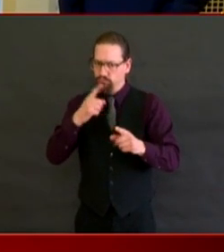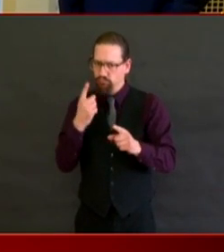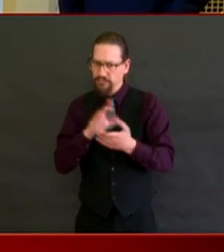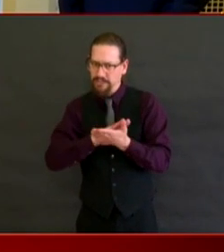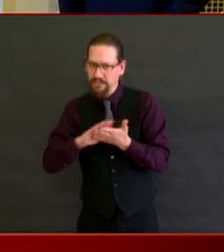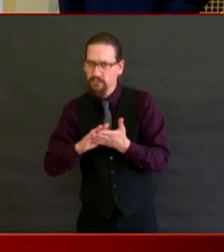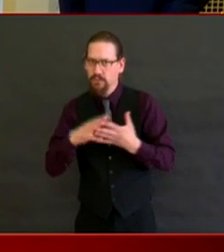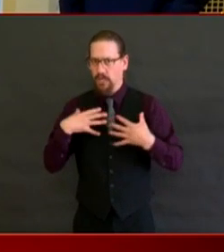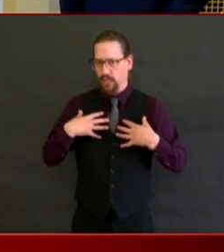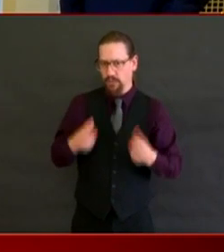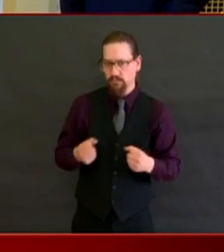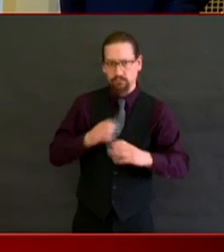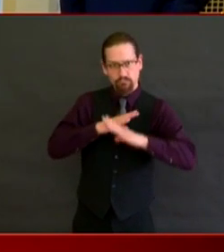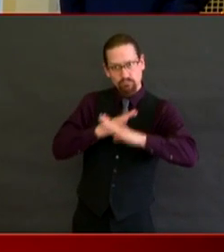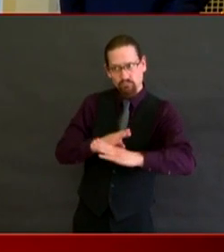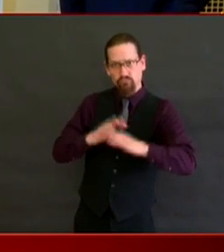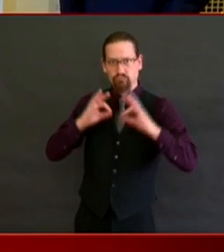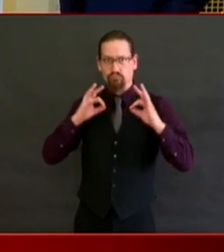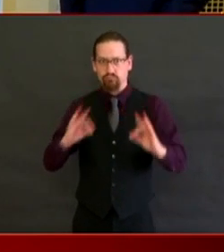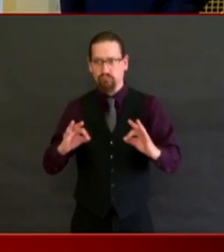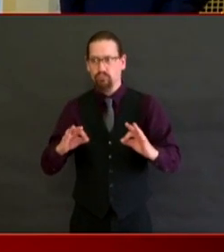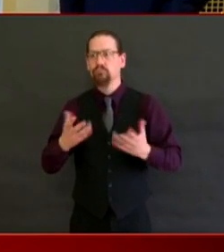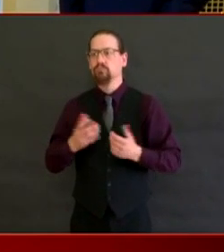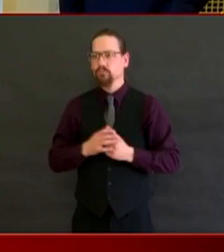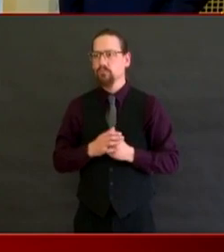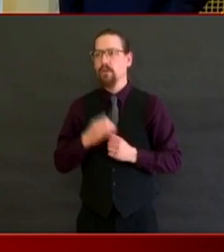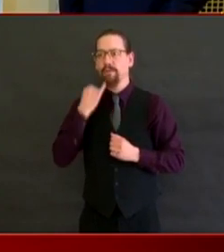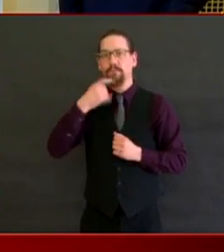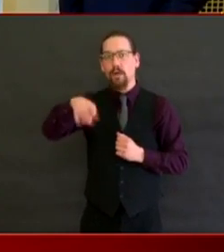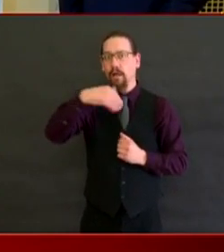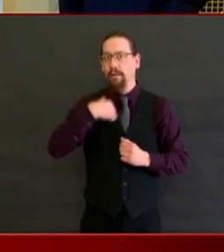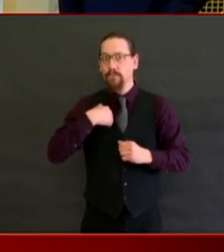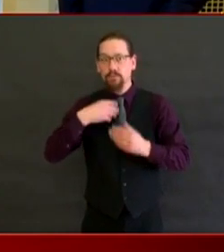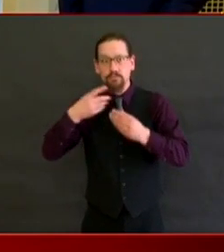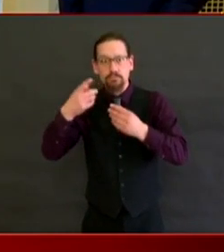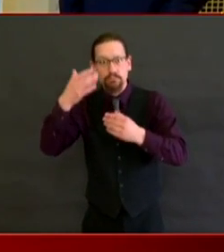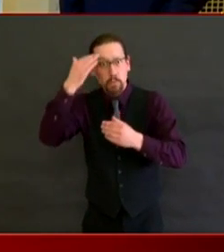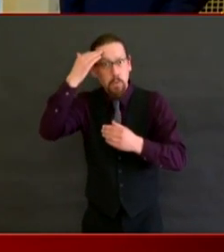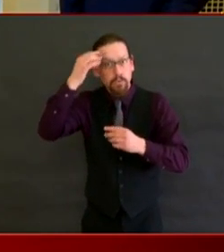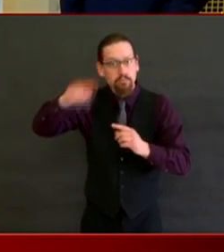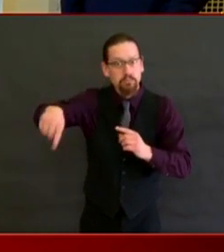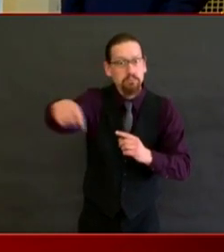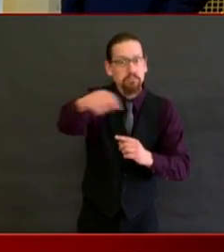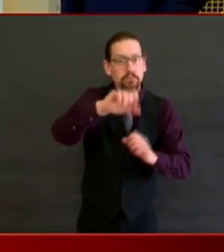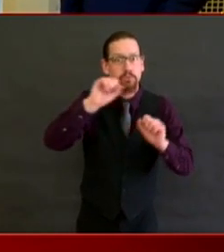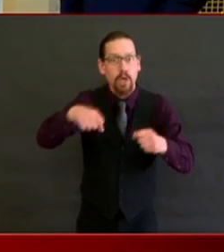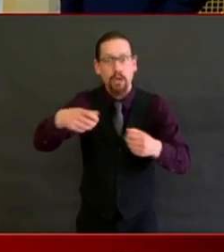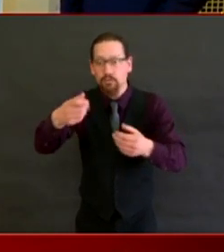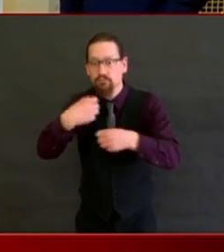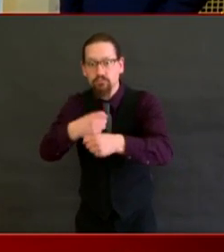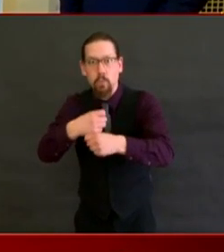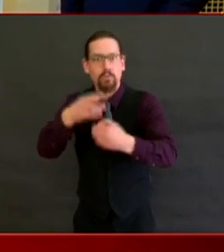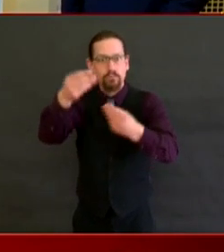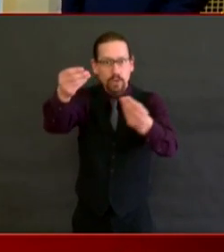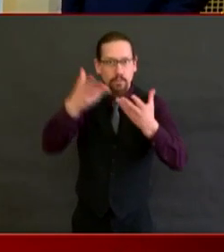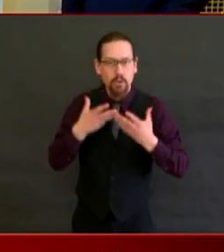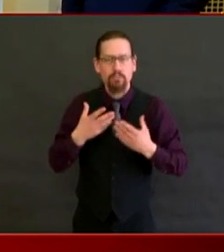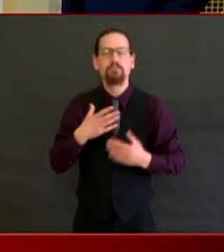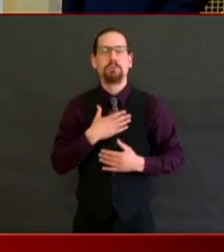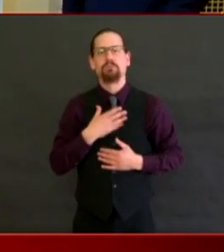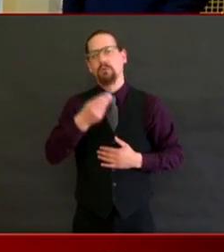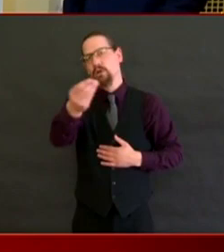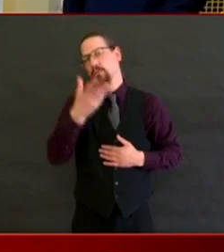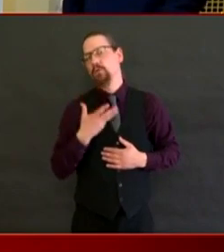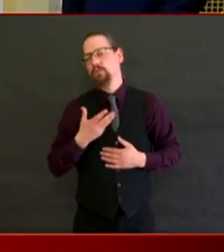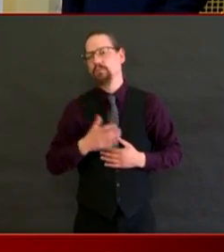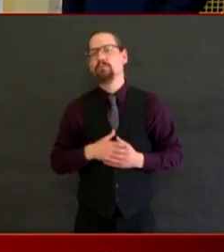has a credible lead, we will chase it down. And I'd love to hear from you. Ryan Belmore of What's Up Newport asks, many of